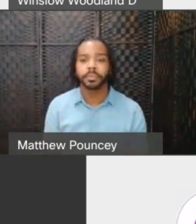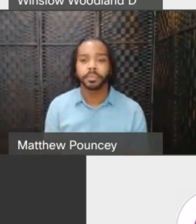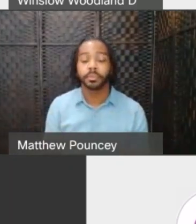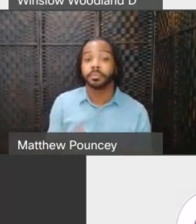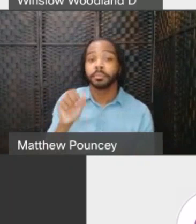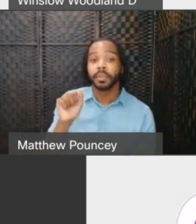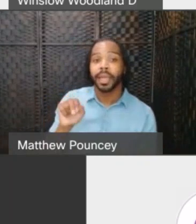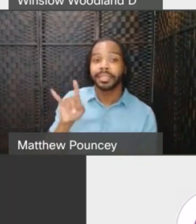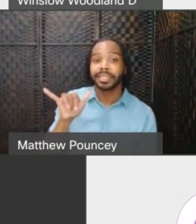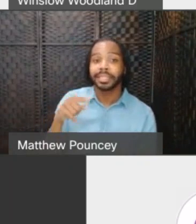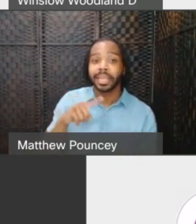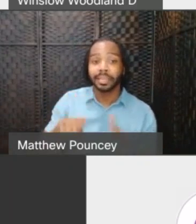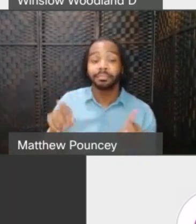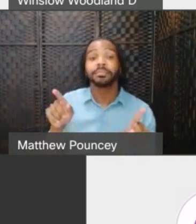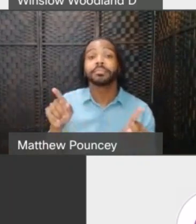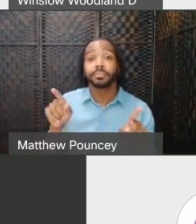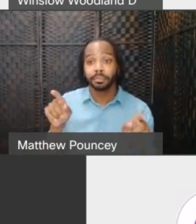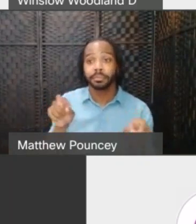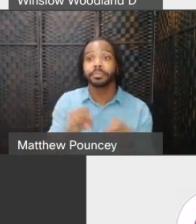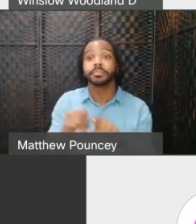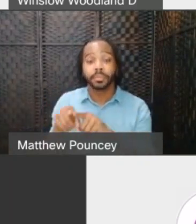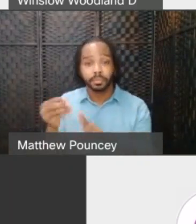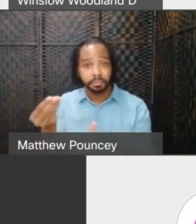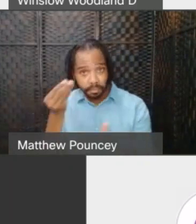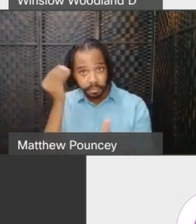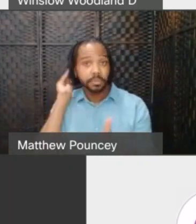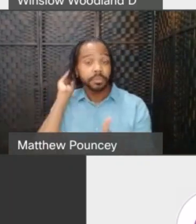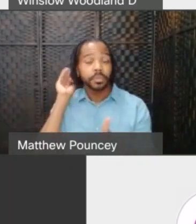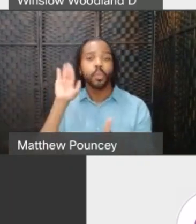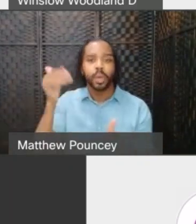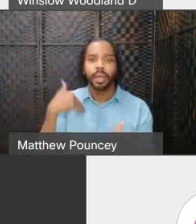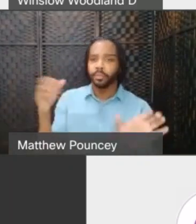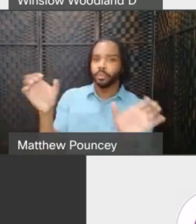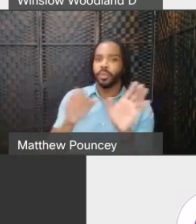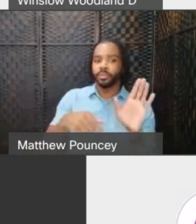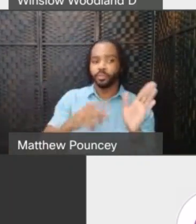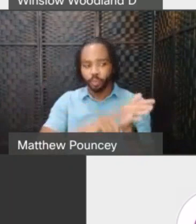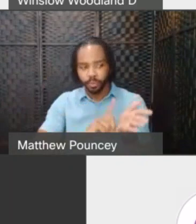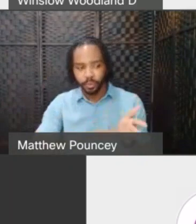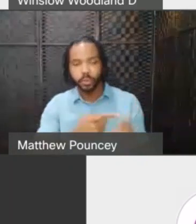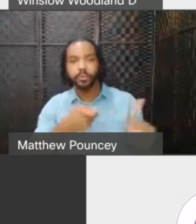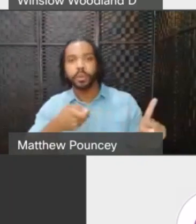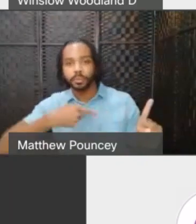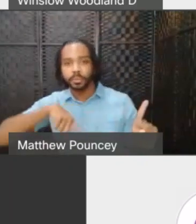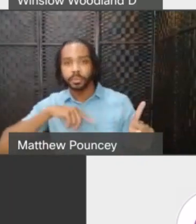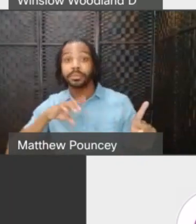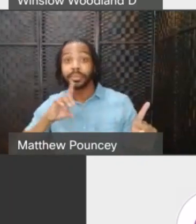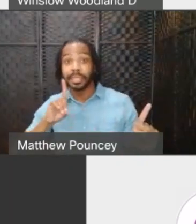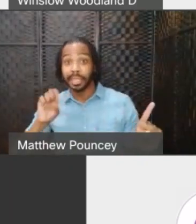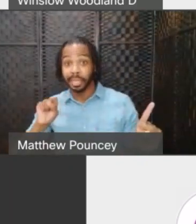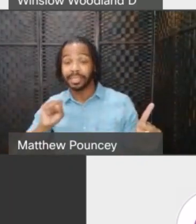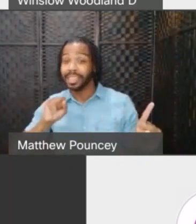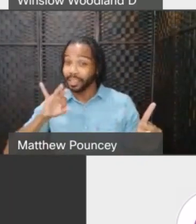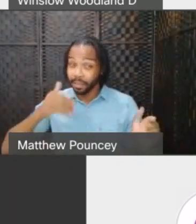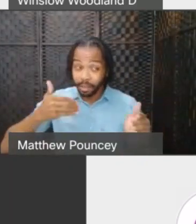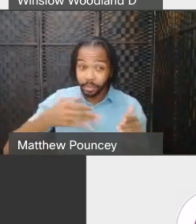keep in mind, because you will have provider certification review from DDS, if that were upcoming, you would want to make sure